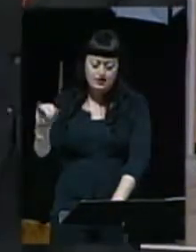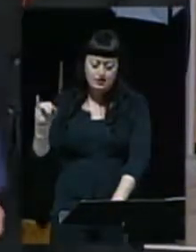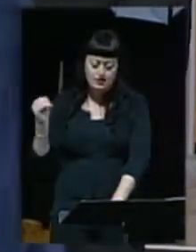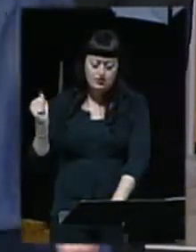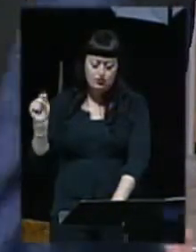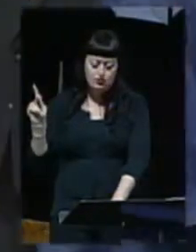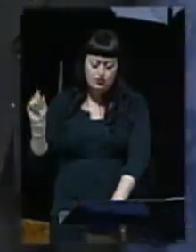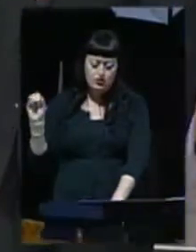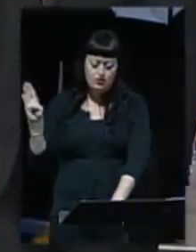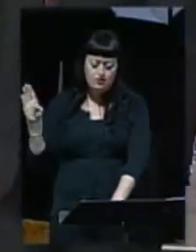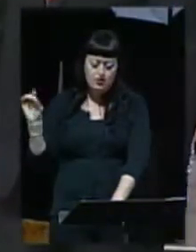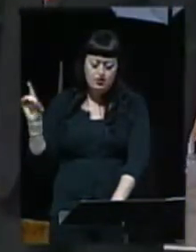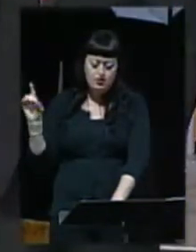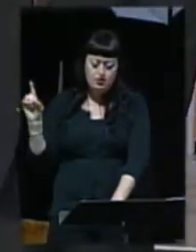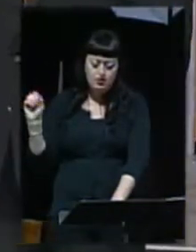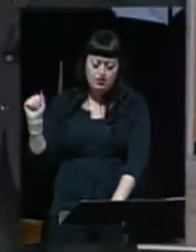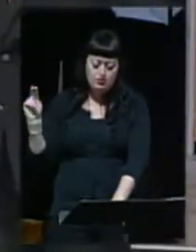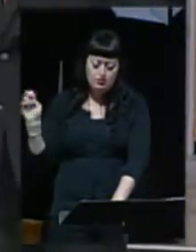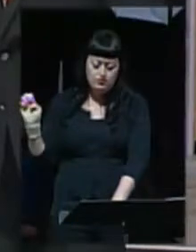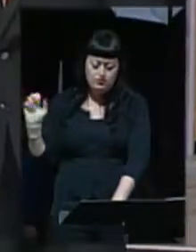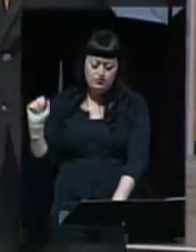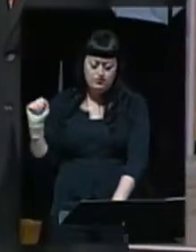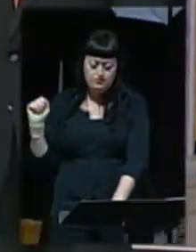Jacob Doan.